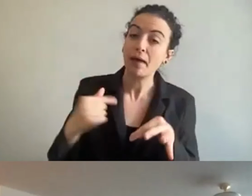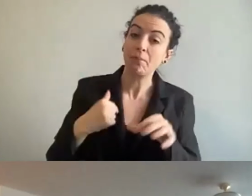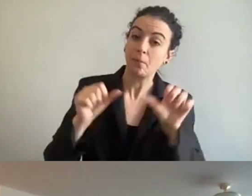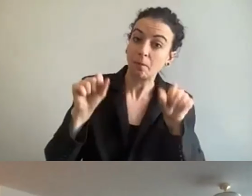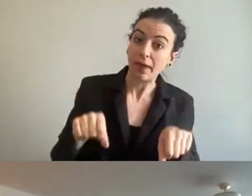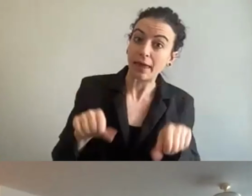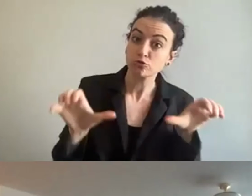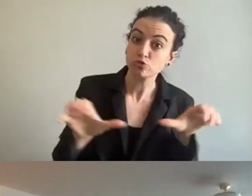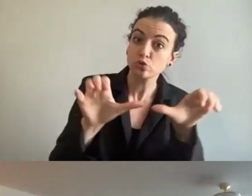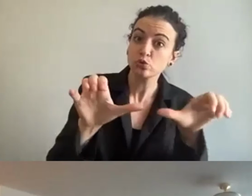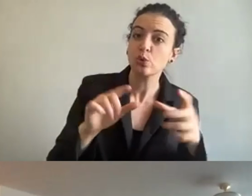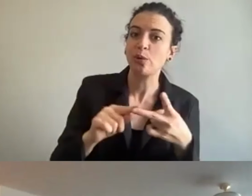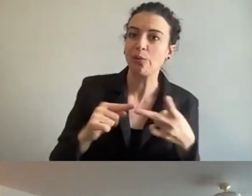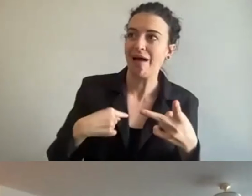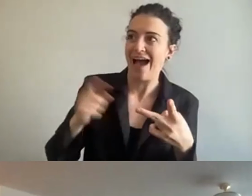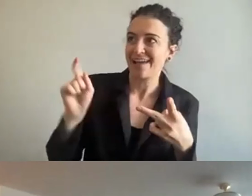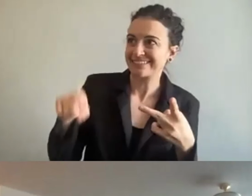what you need.